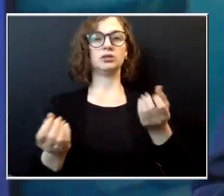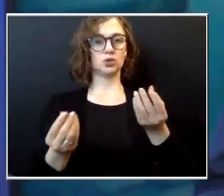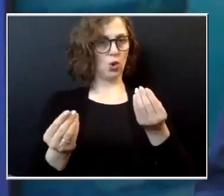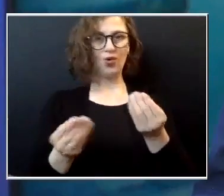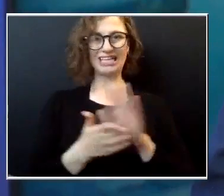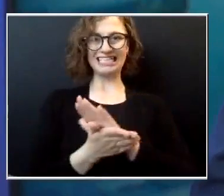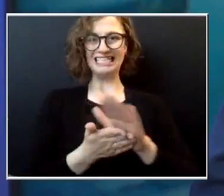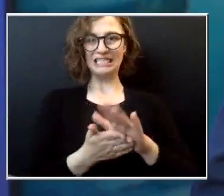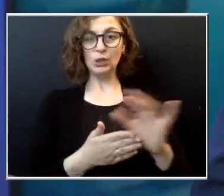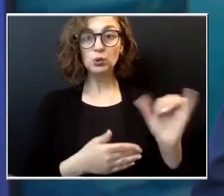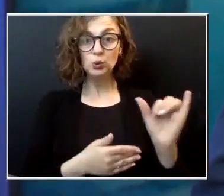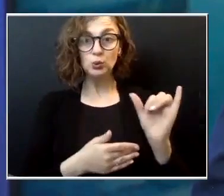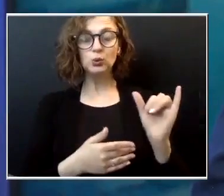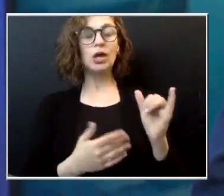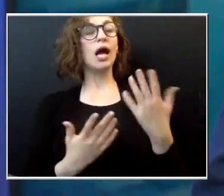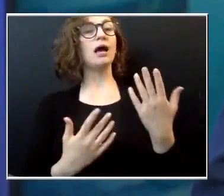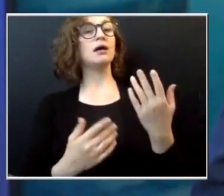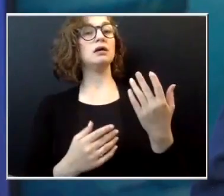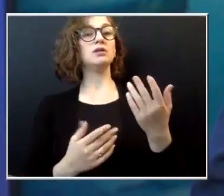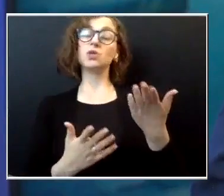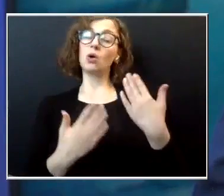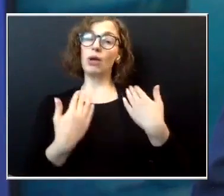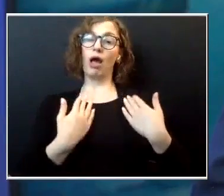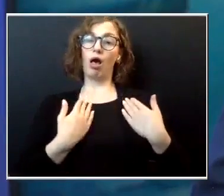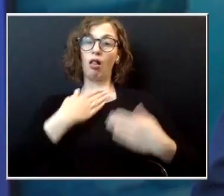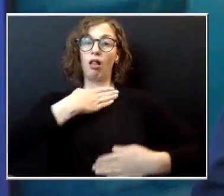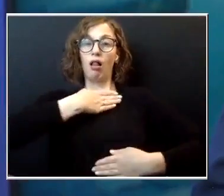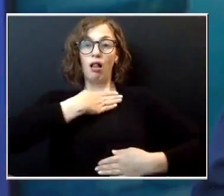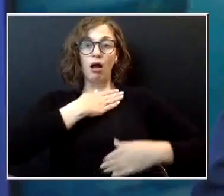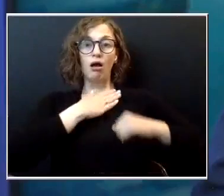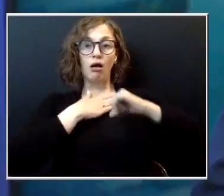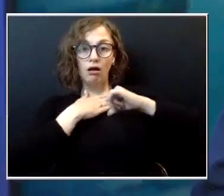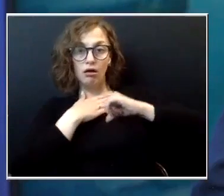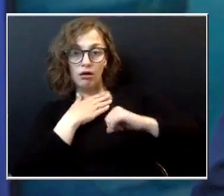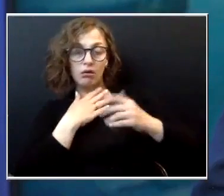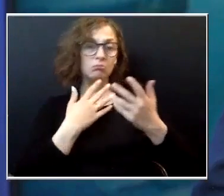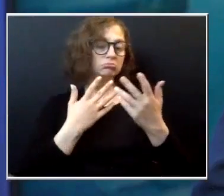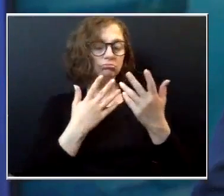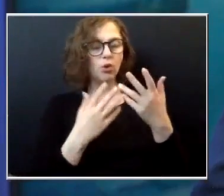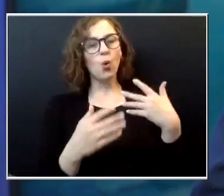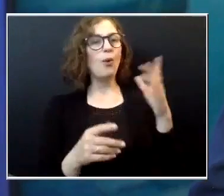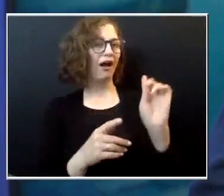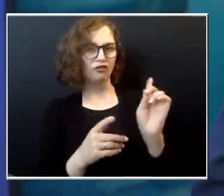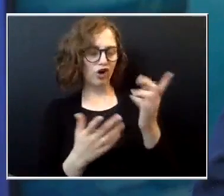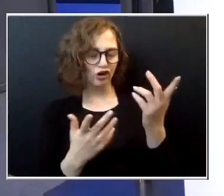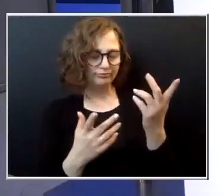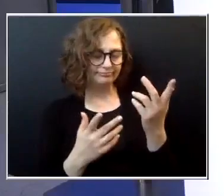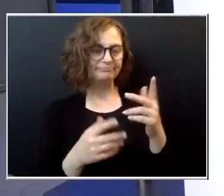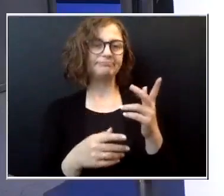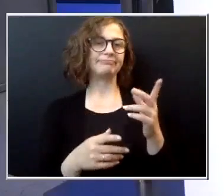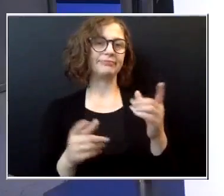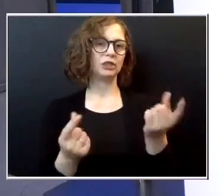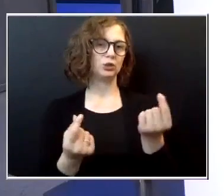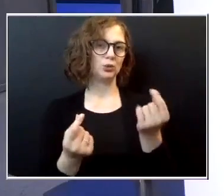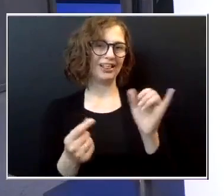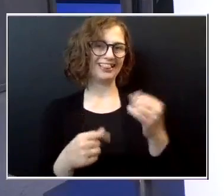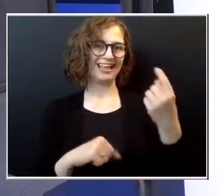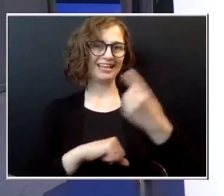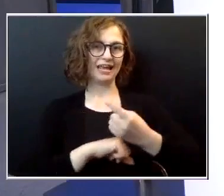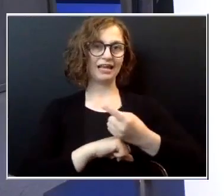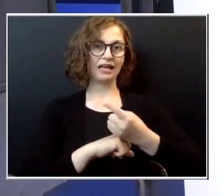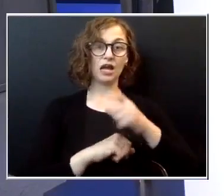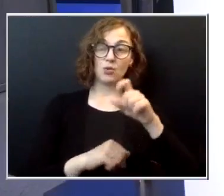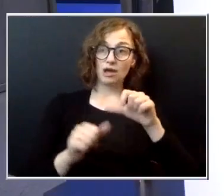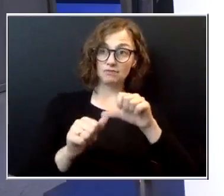incision, and then they will work on whatever procedure that they are going to be doing that day. And it's something you have to keep that sterile field